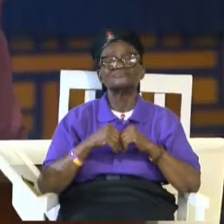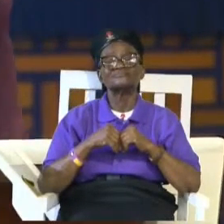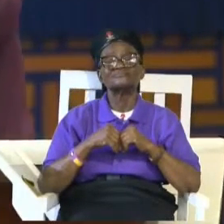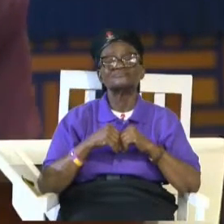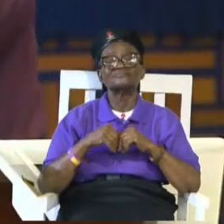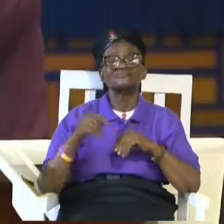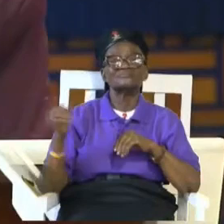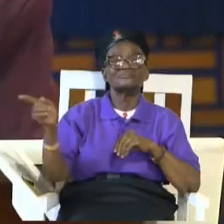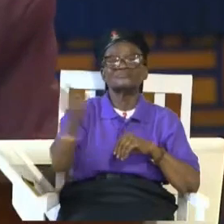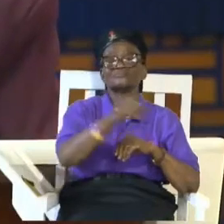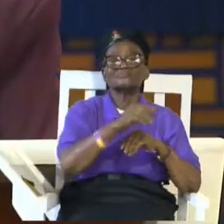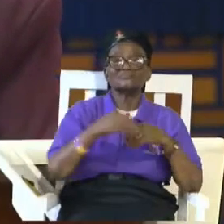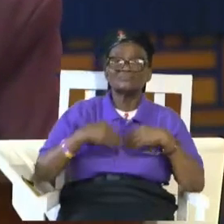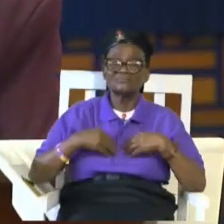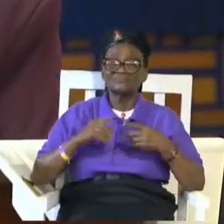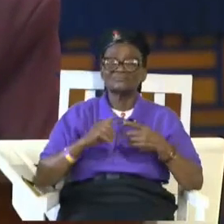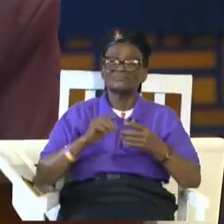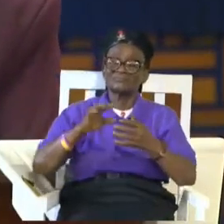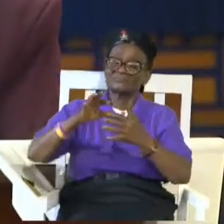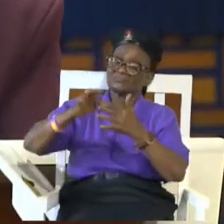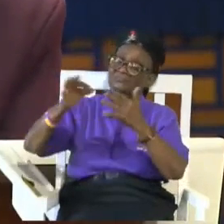you have to choose.